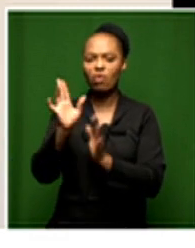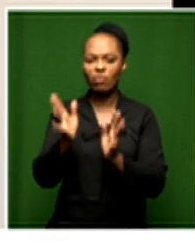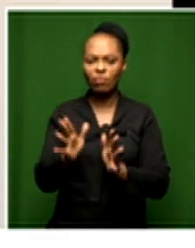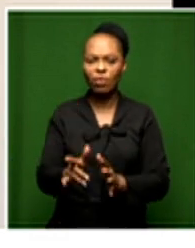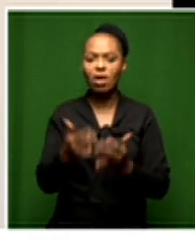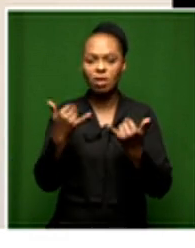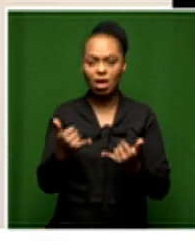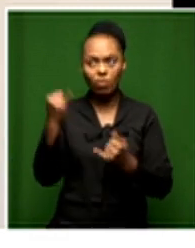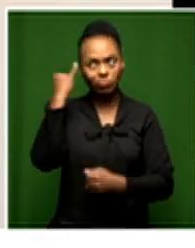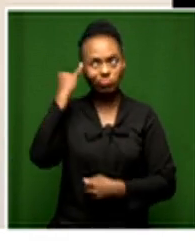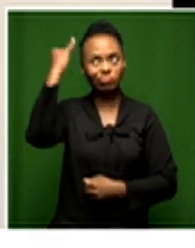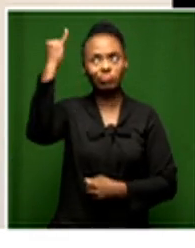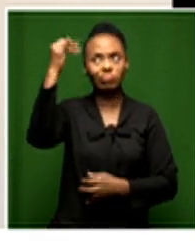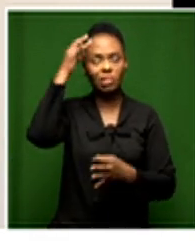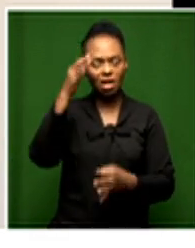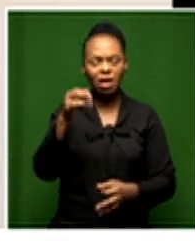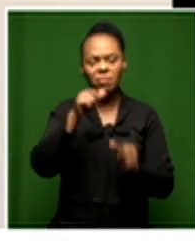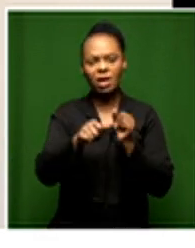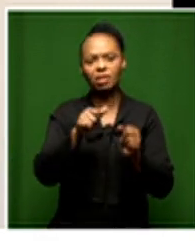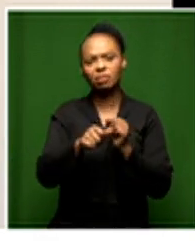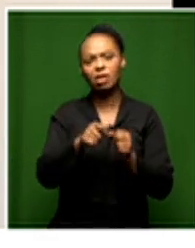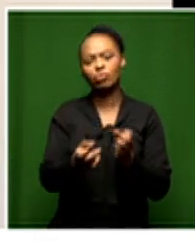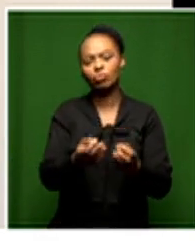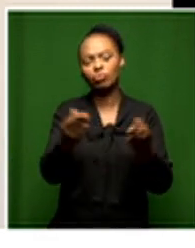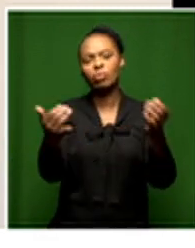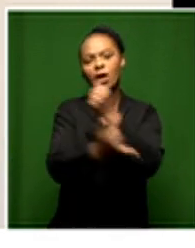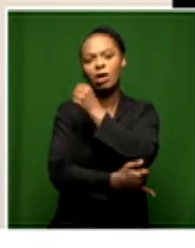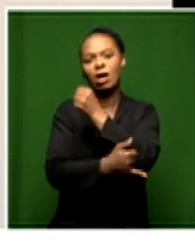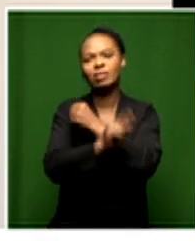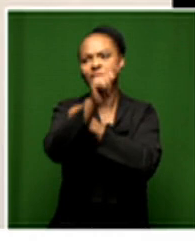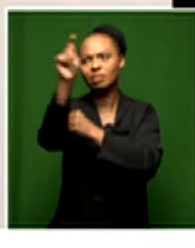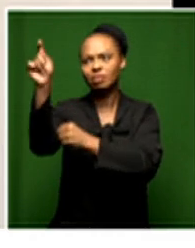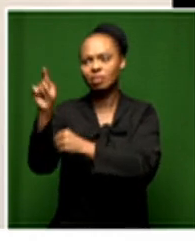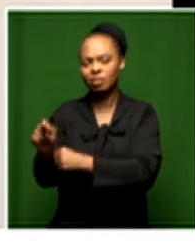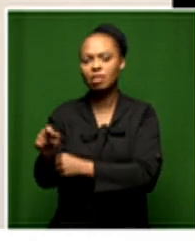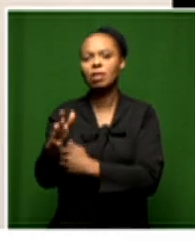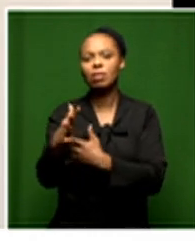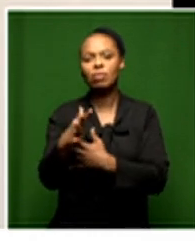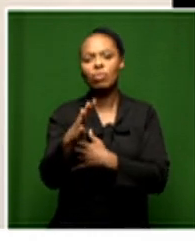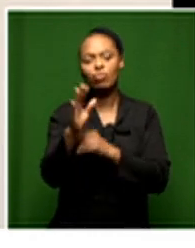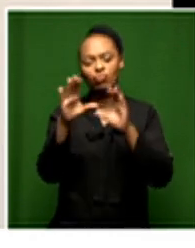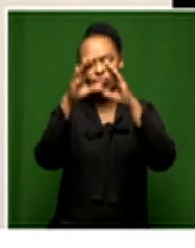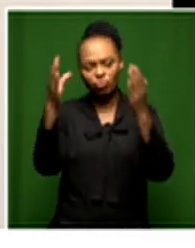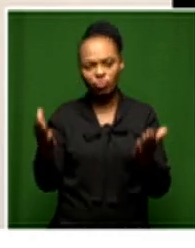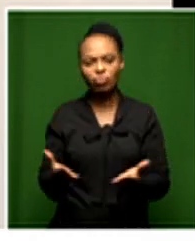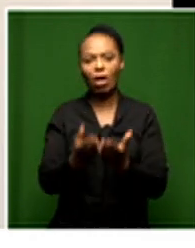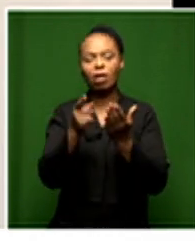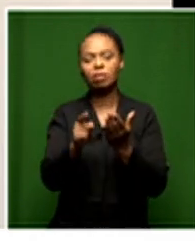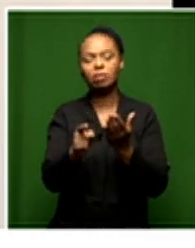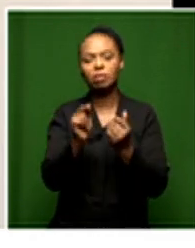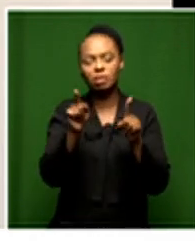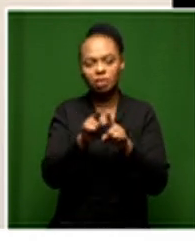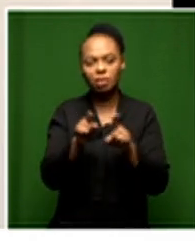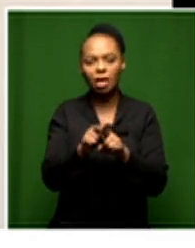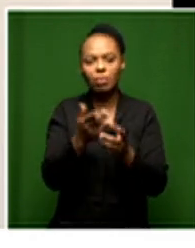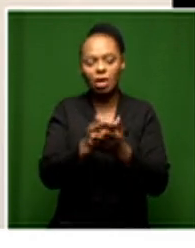the countries all around the globe with vaccines thanks to this international mechanism. And this is